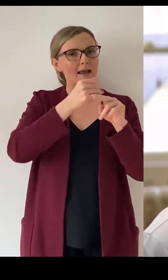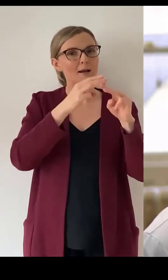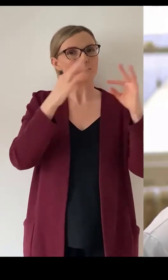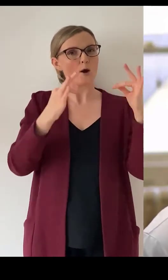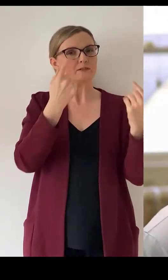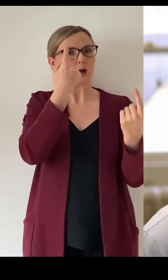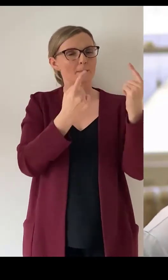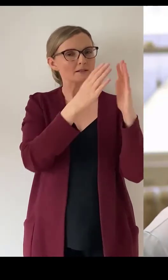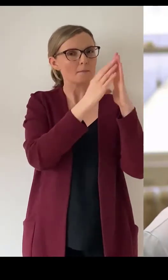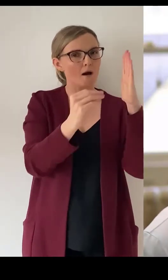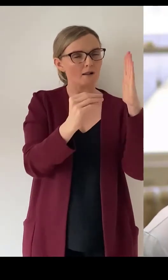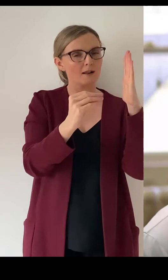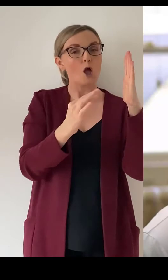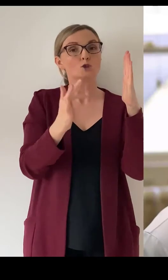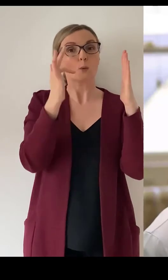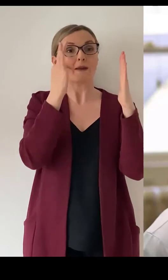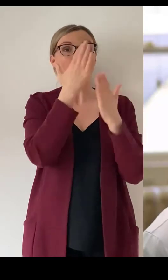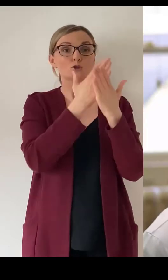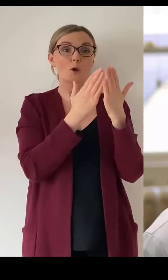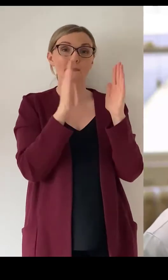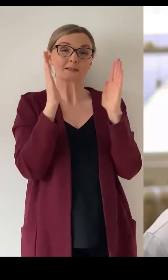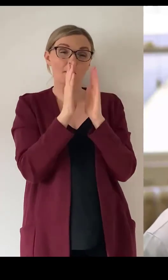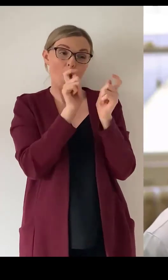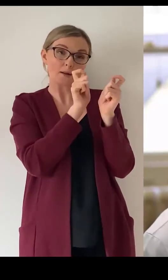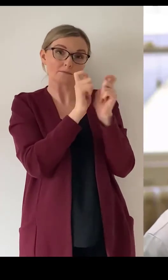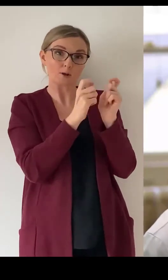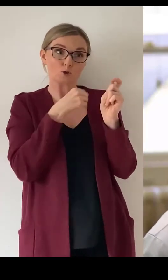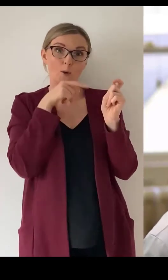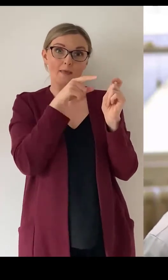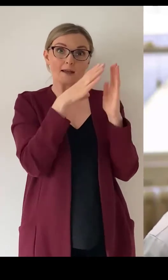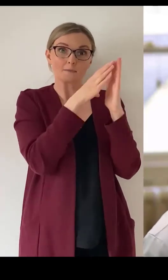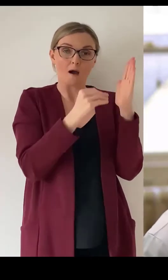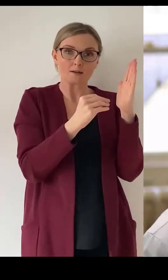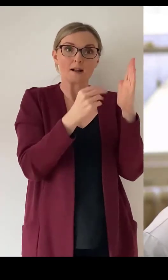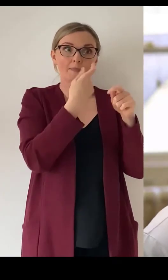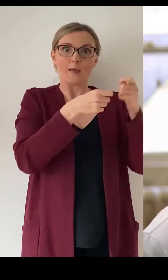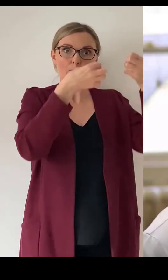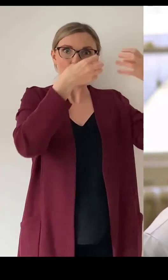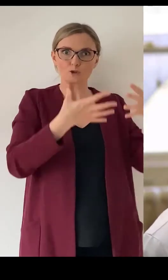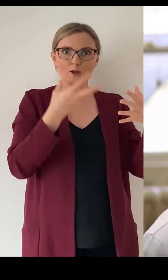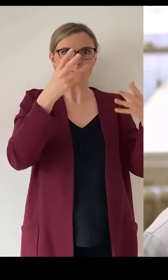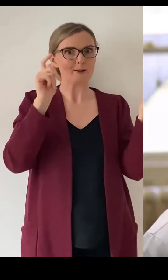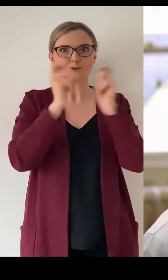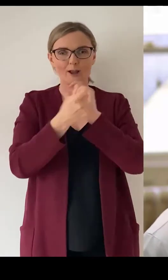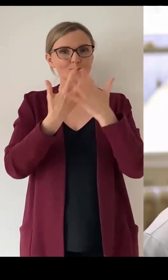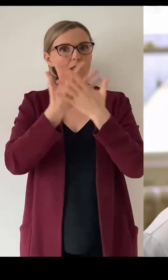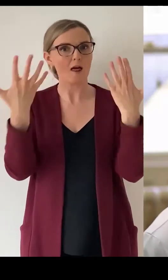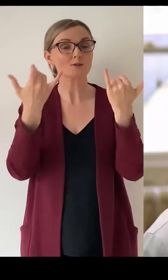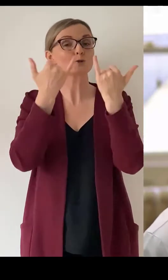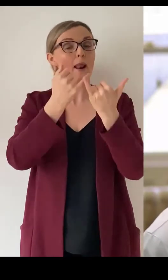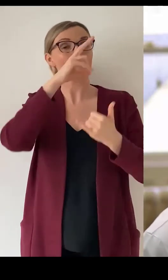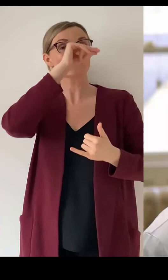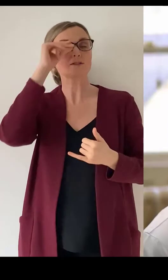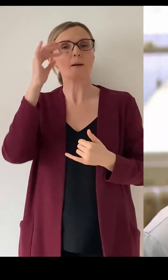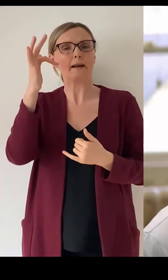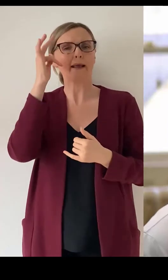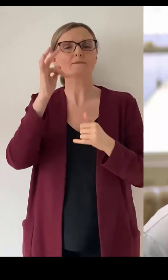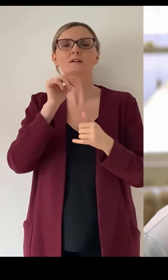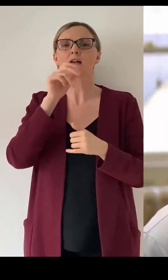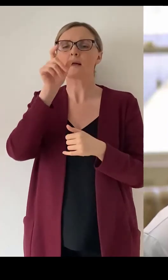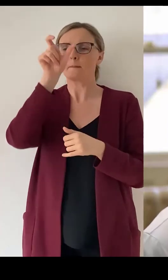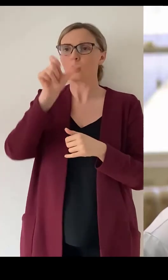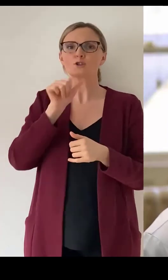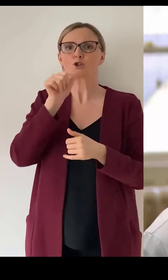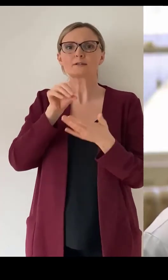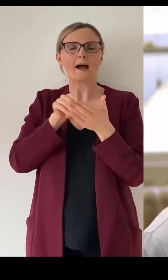small adjustments to the model can change the predictions quite drastically. So for instance, if there's incomplete information, if